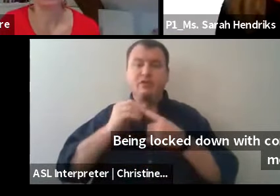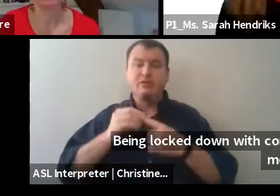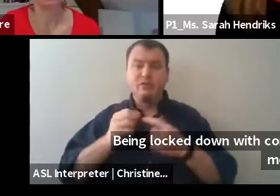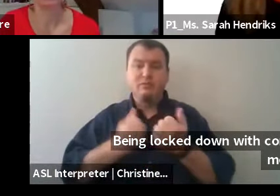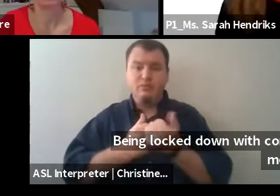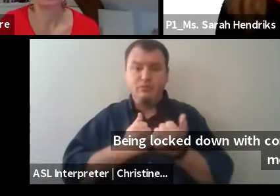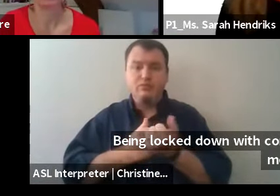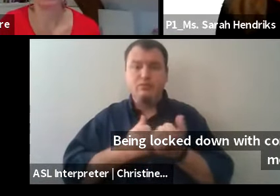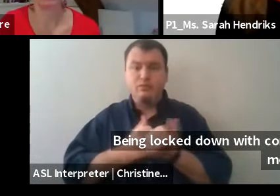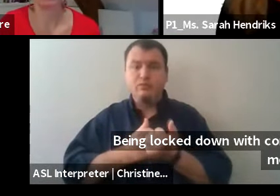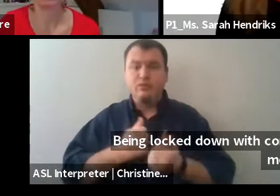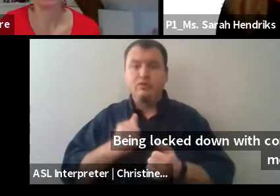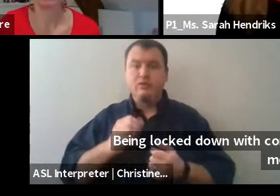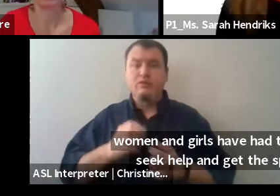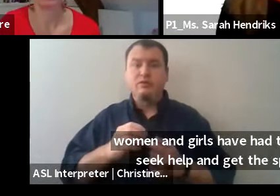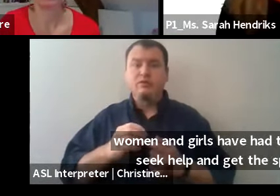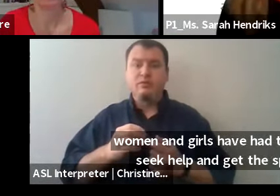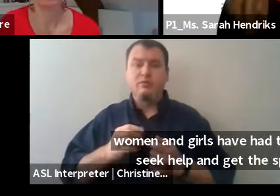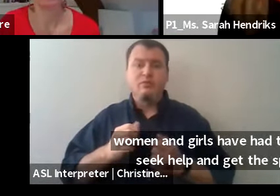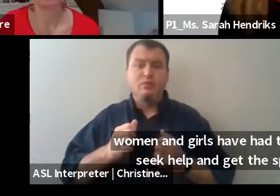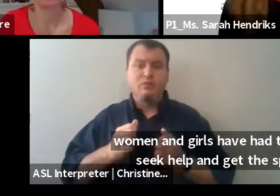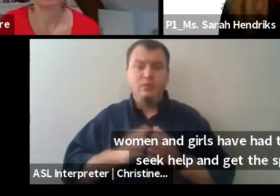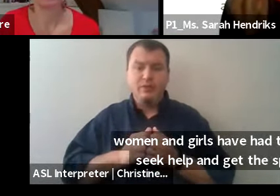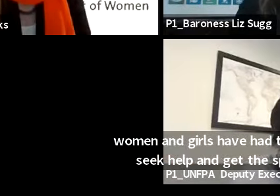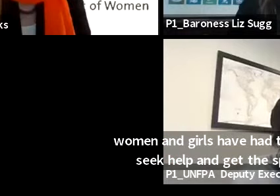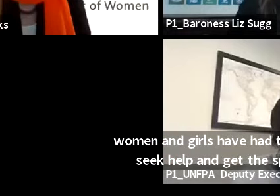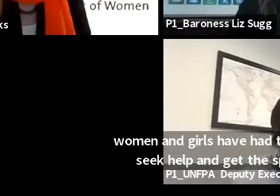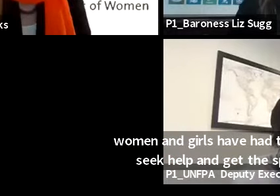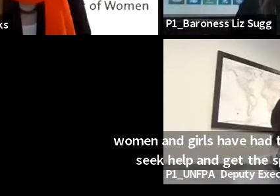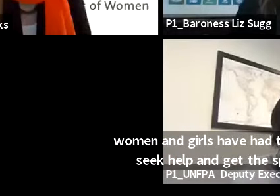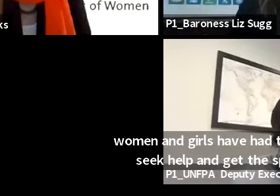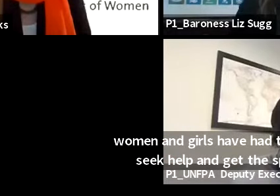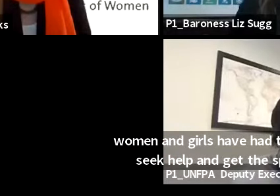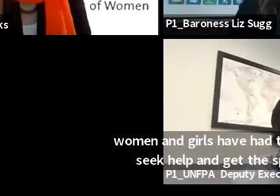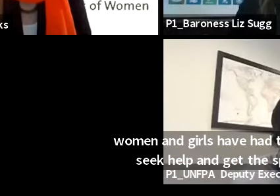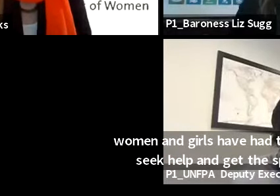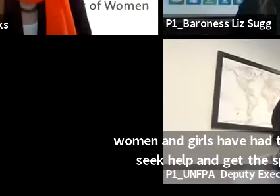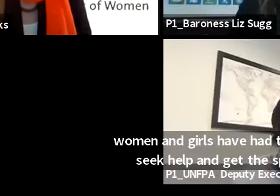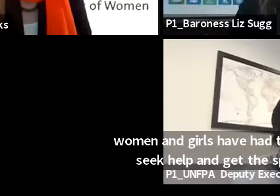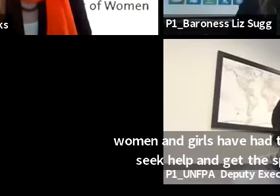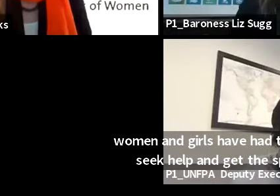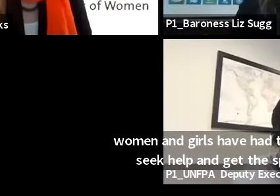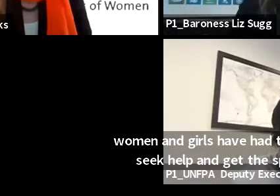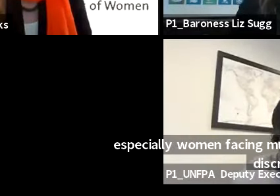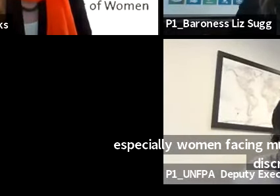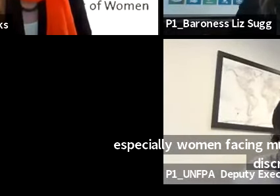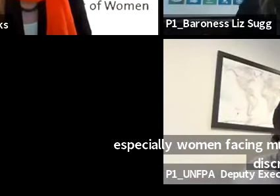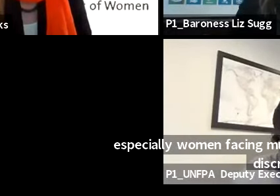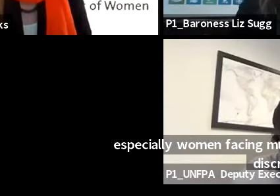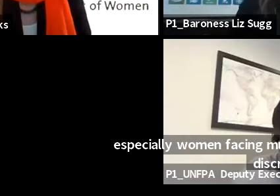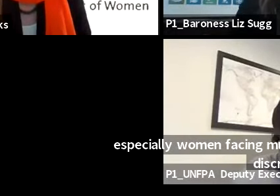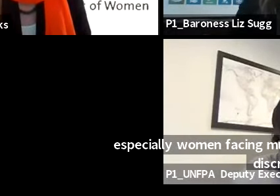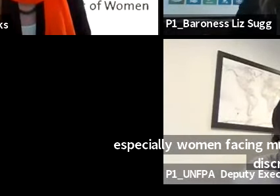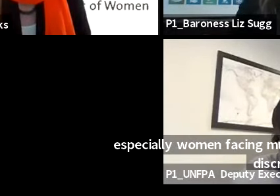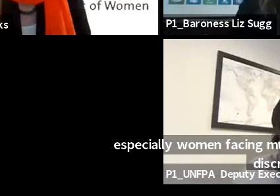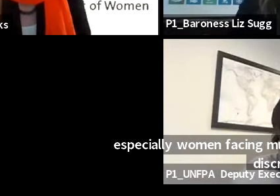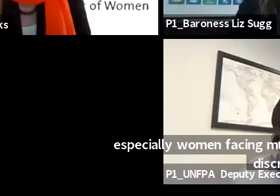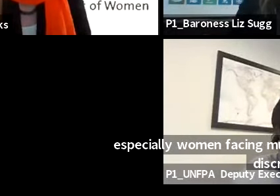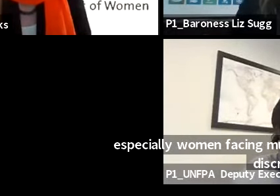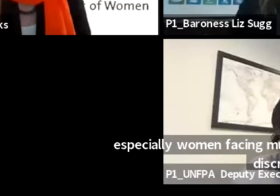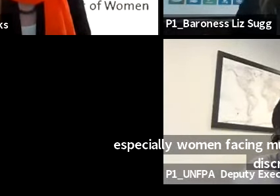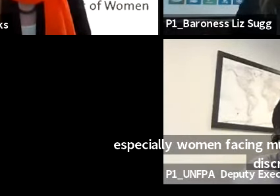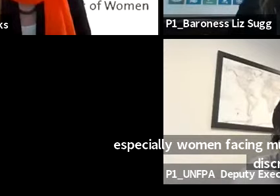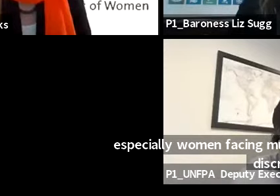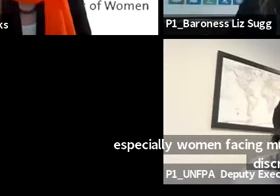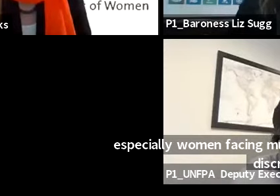especially women facing multiple and intersecting forms of discrimination. And we've seen in Europe, and we know this is true across the